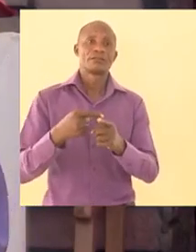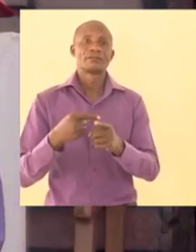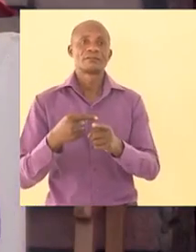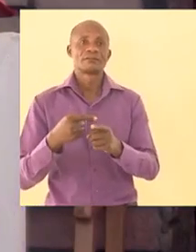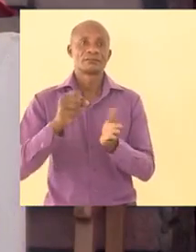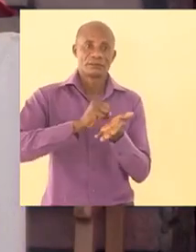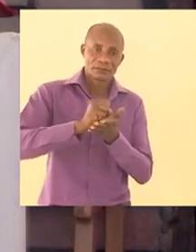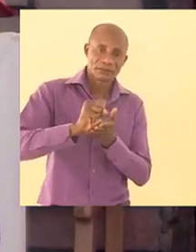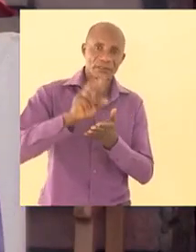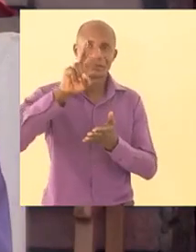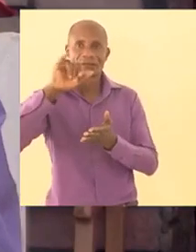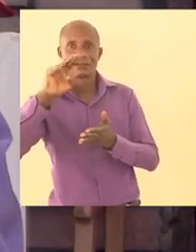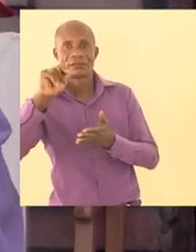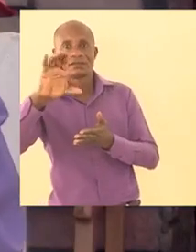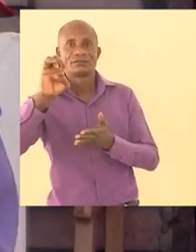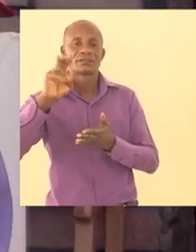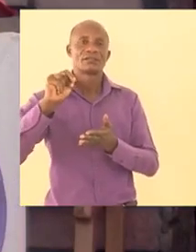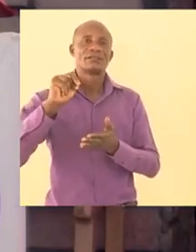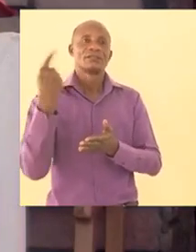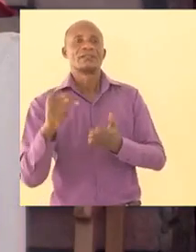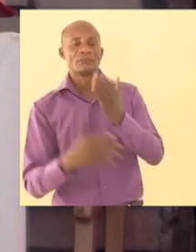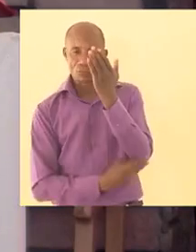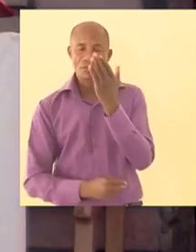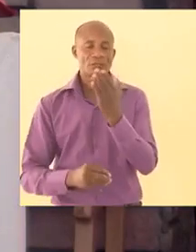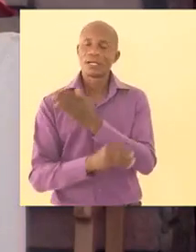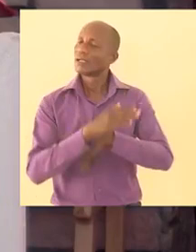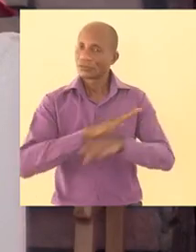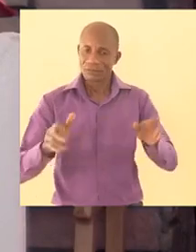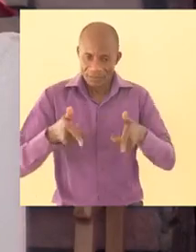Paul, comes to me, I can't let him go empty-handed.